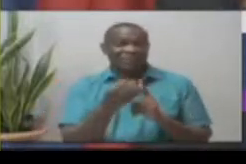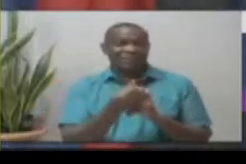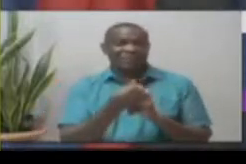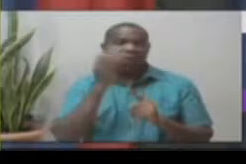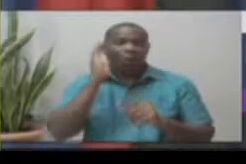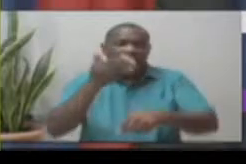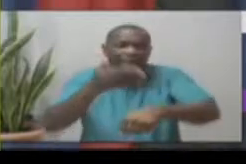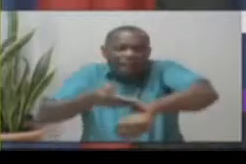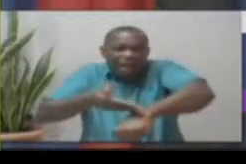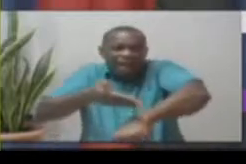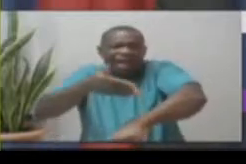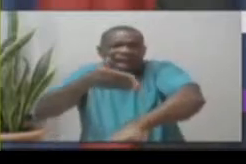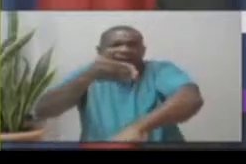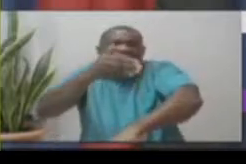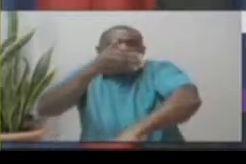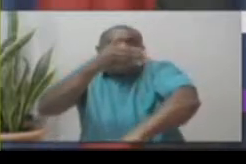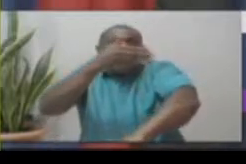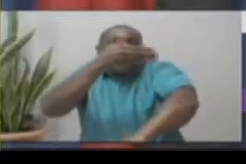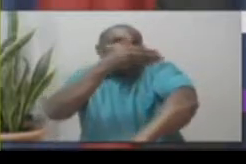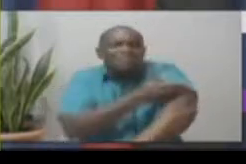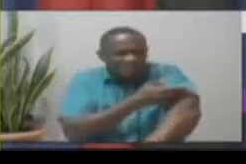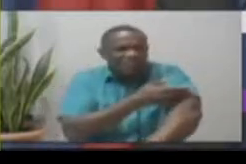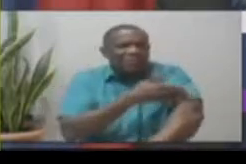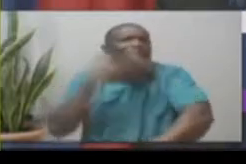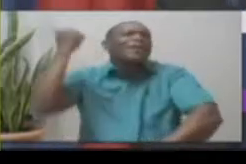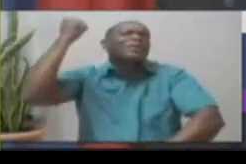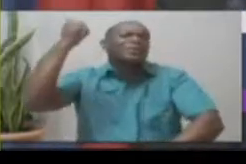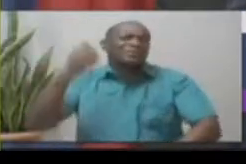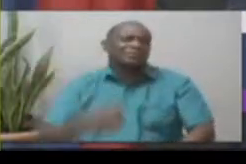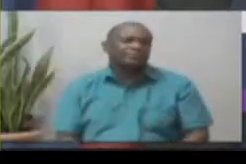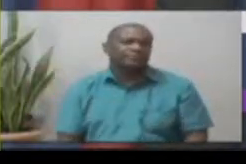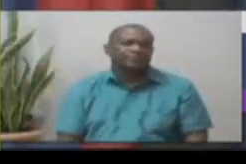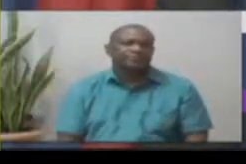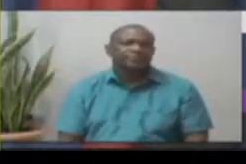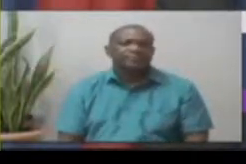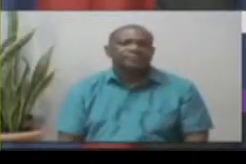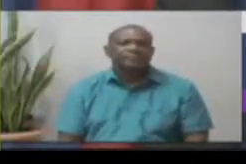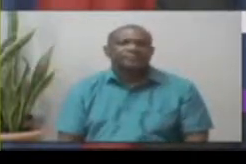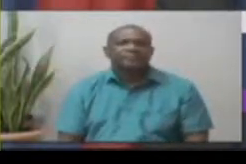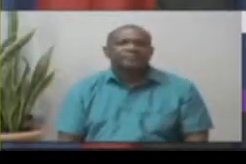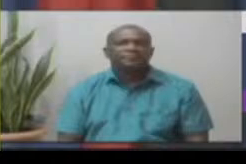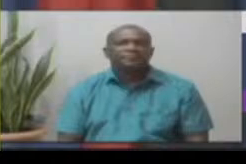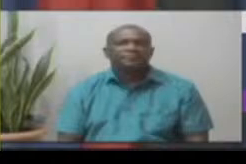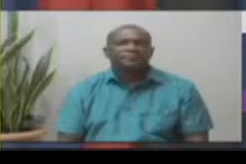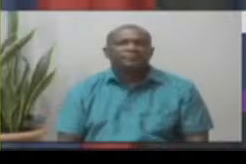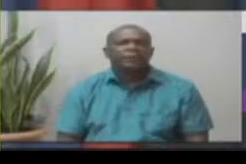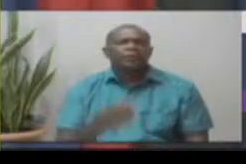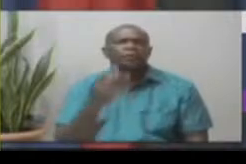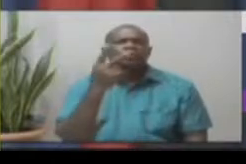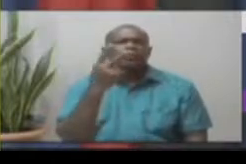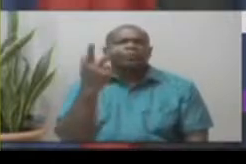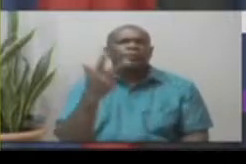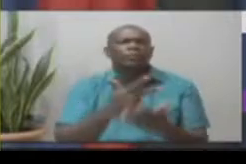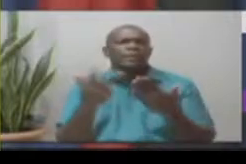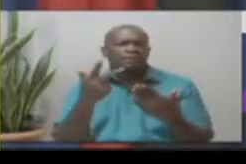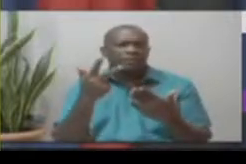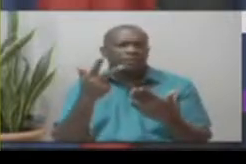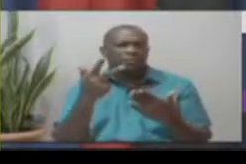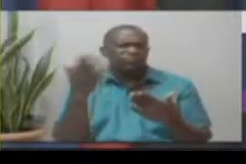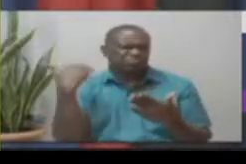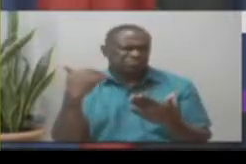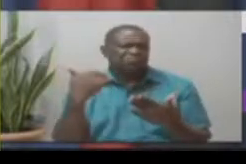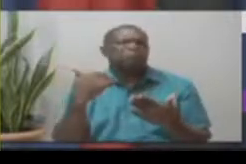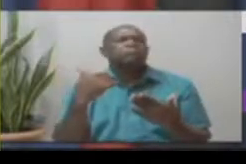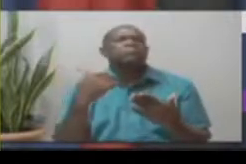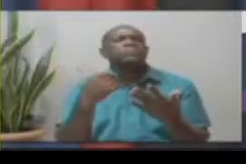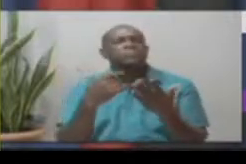could have anticipated. Because remember when I spoke to you 2 or 3 weeks ago, in looking at these vaccines that we were working on to get